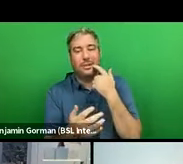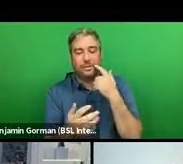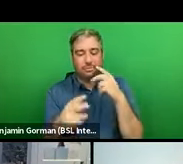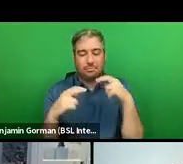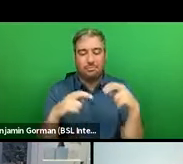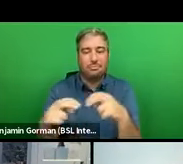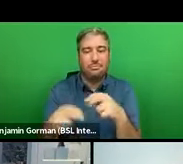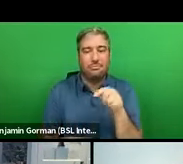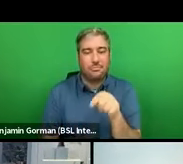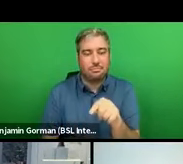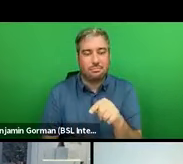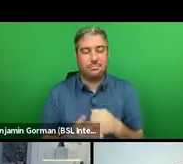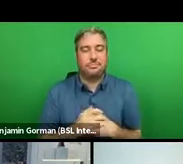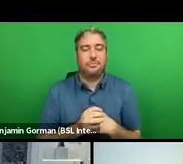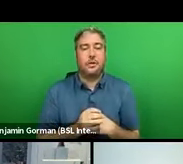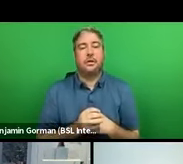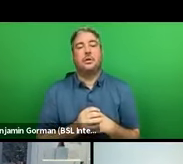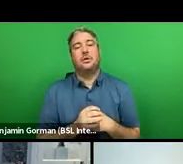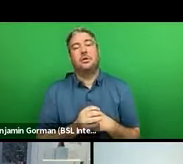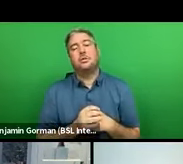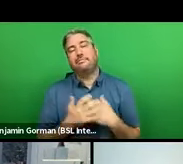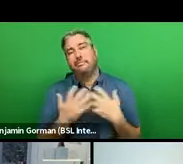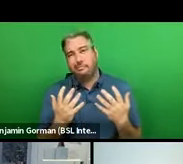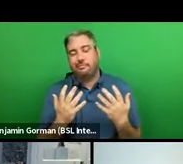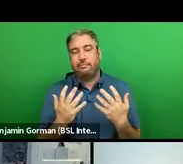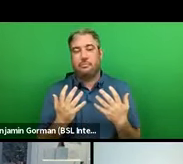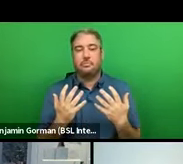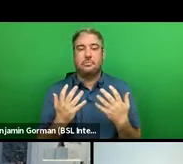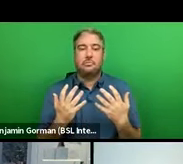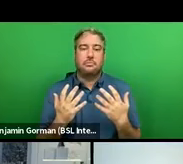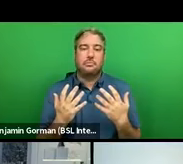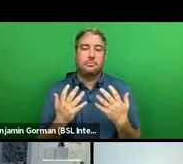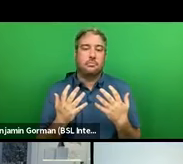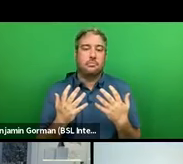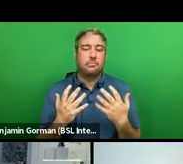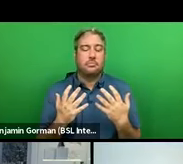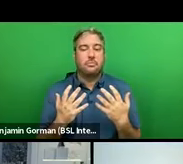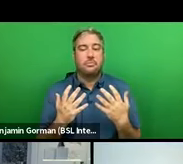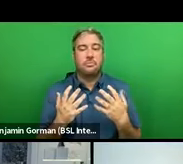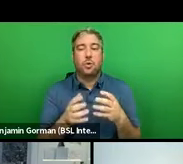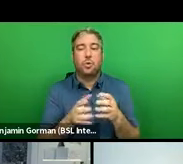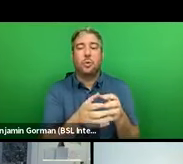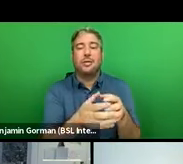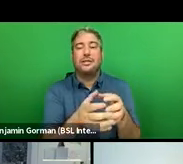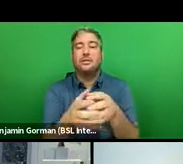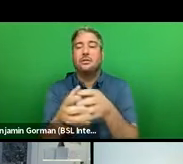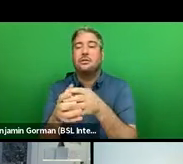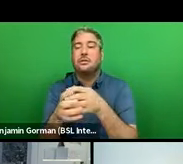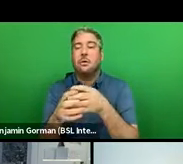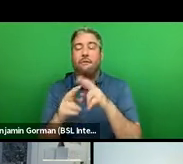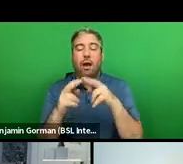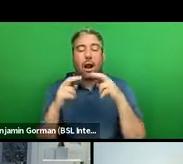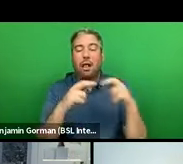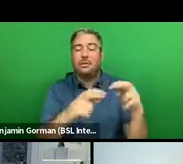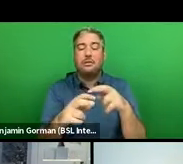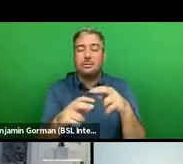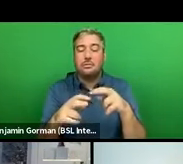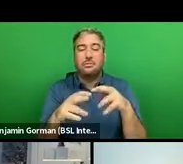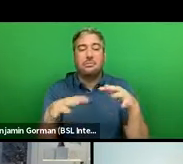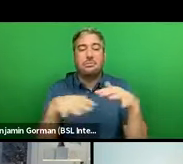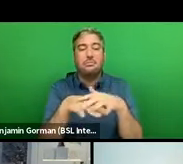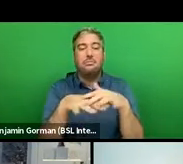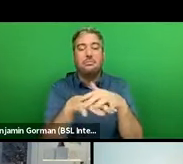going across, you know, units of analysis that are too dispersed creates much more problems. So places